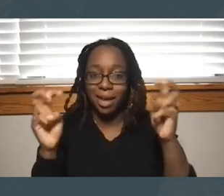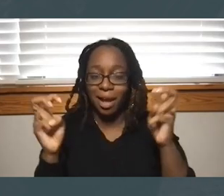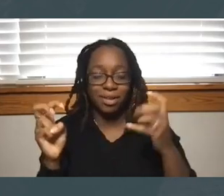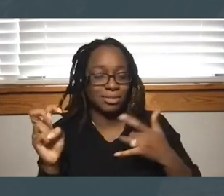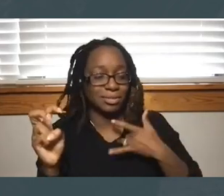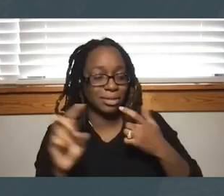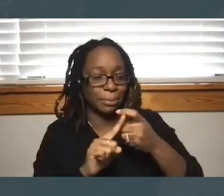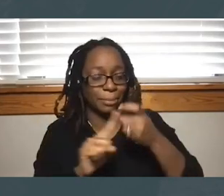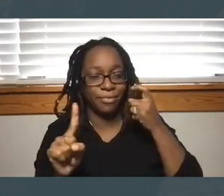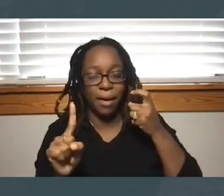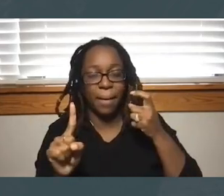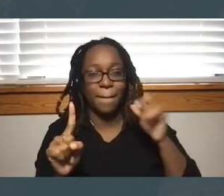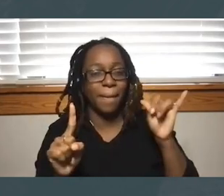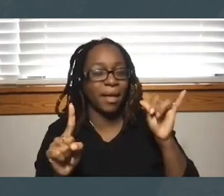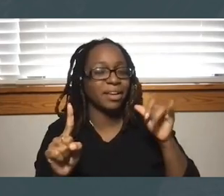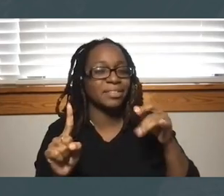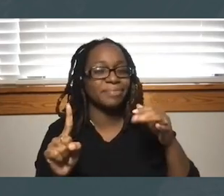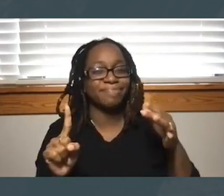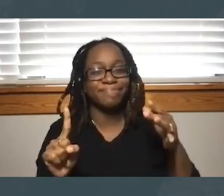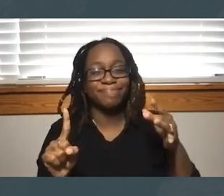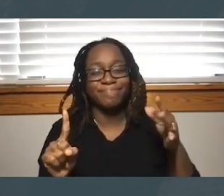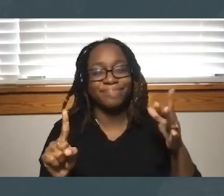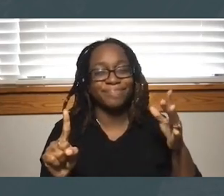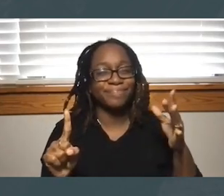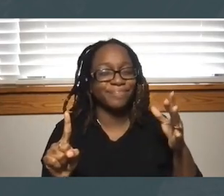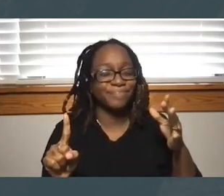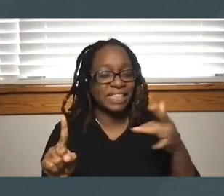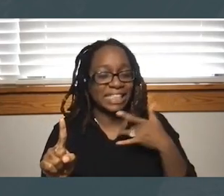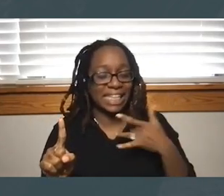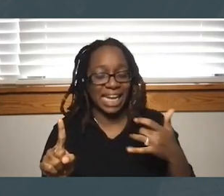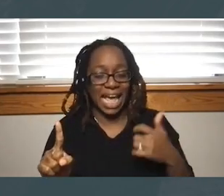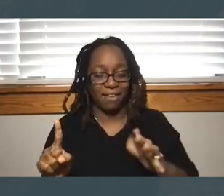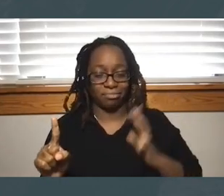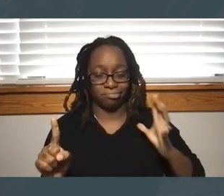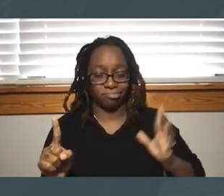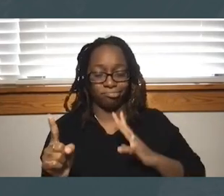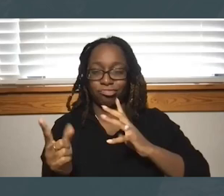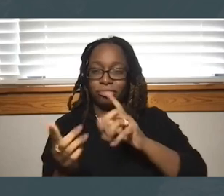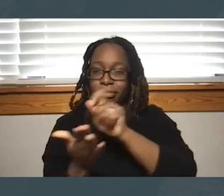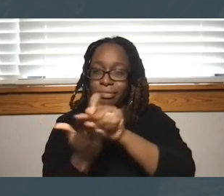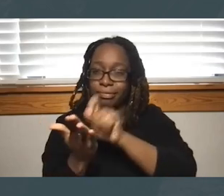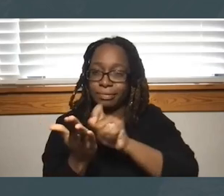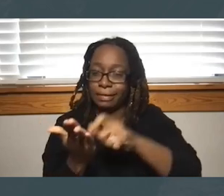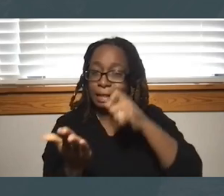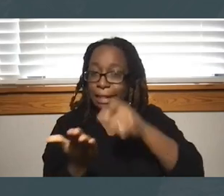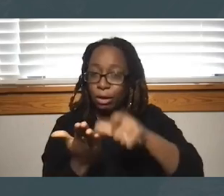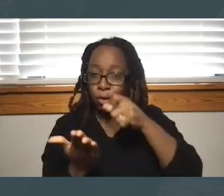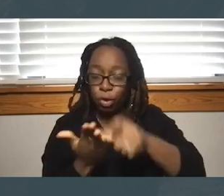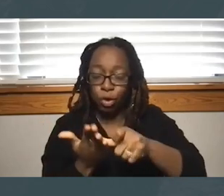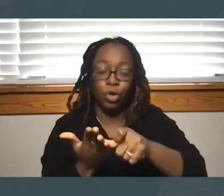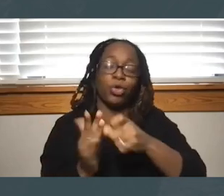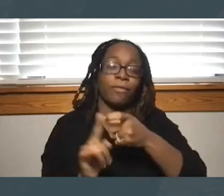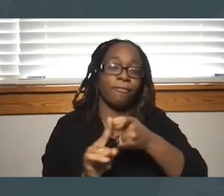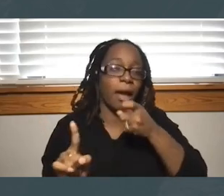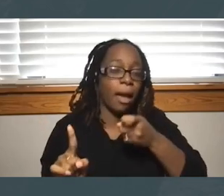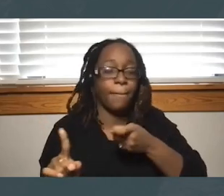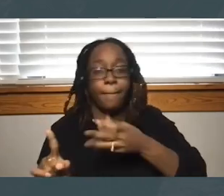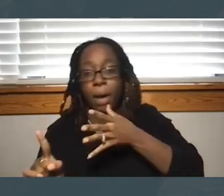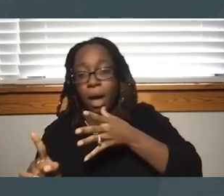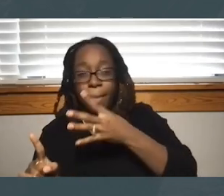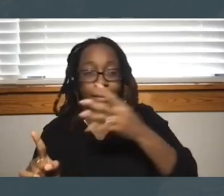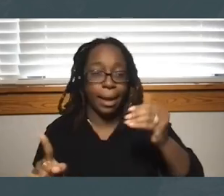these kind of like letters that are crafted in the kind of diasporic exchange between, you